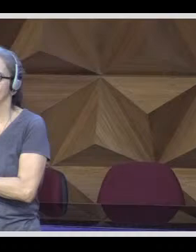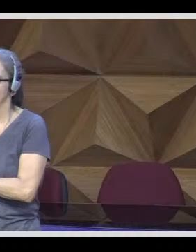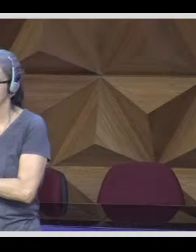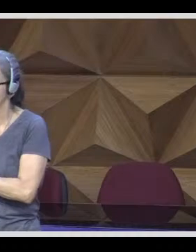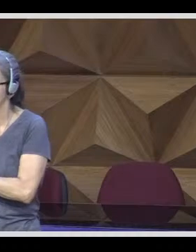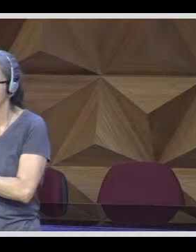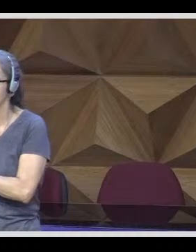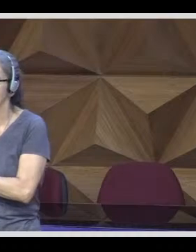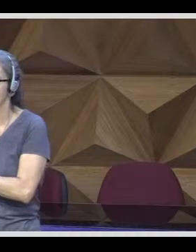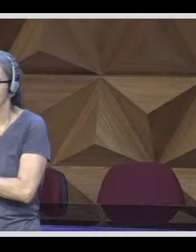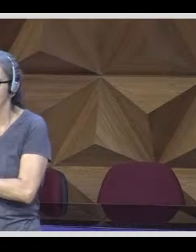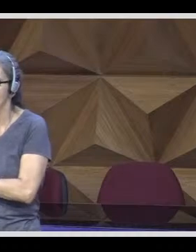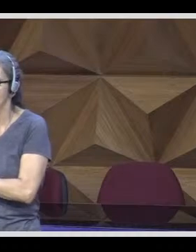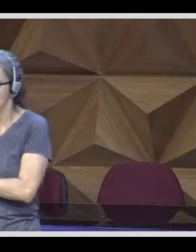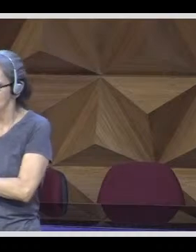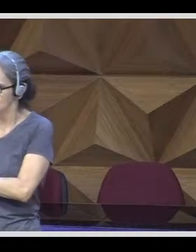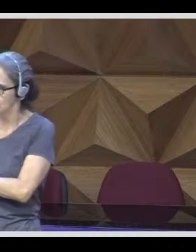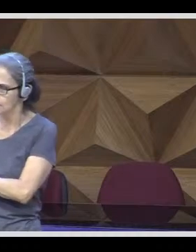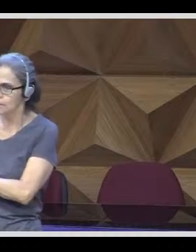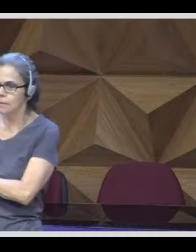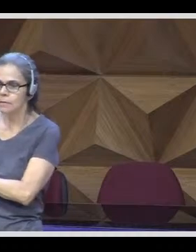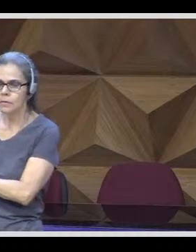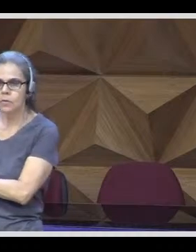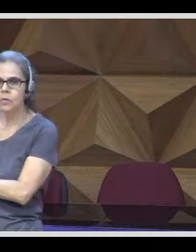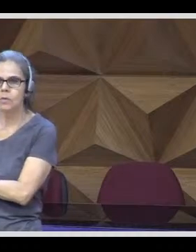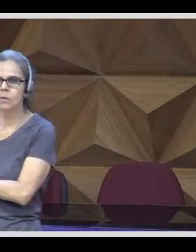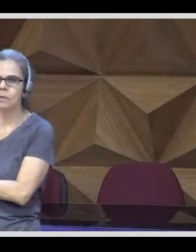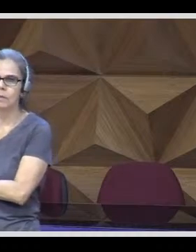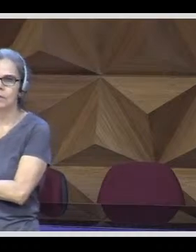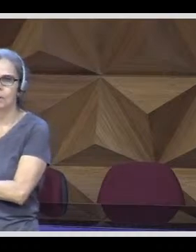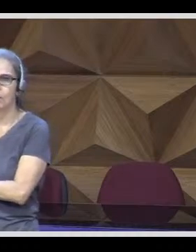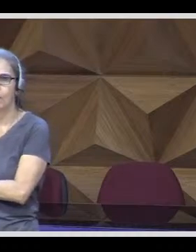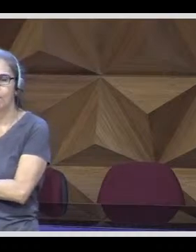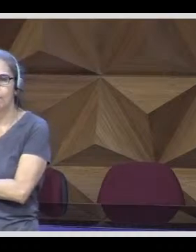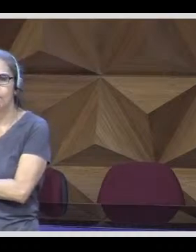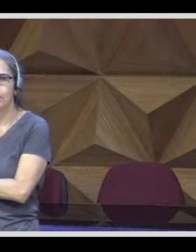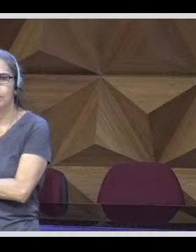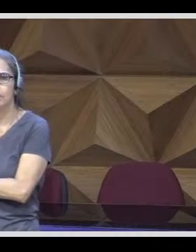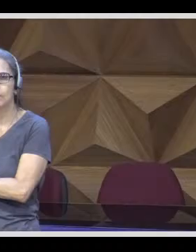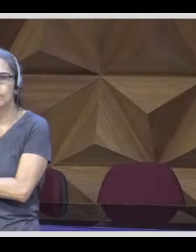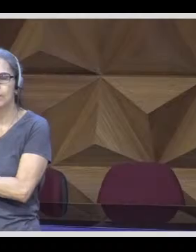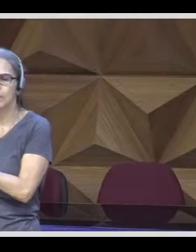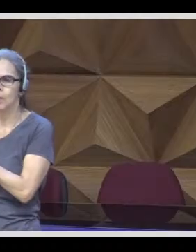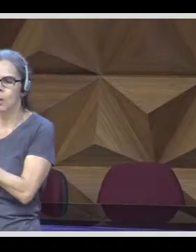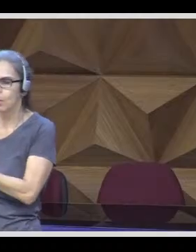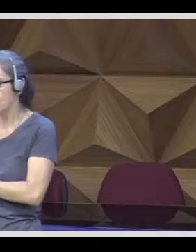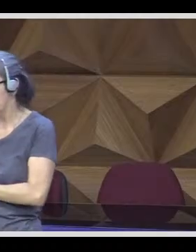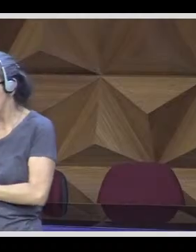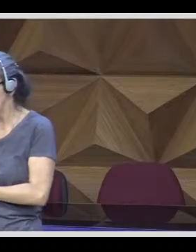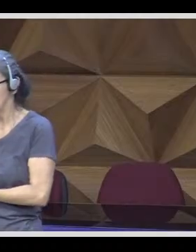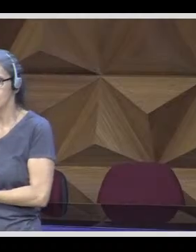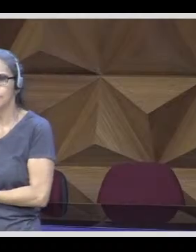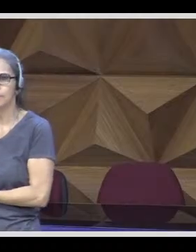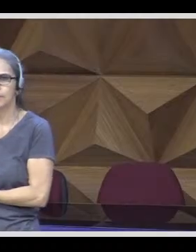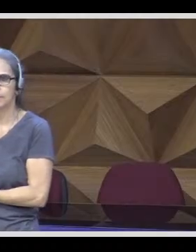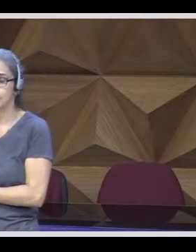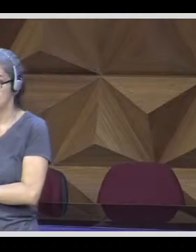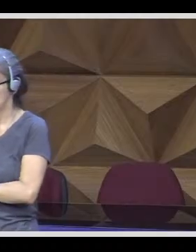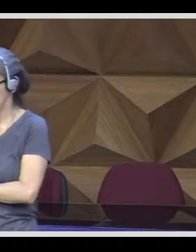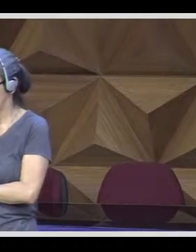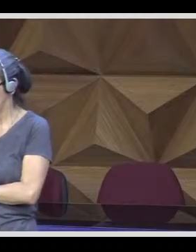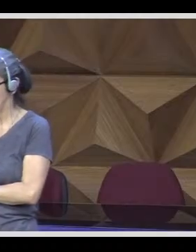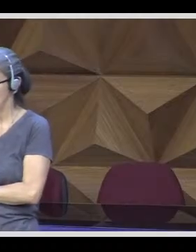as a driving force for me to participate. Meaning that if I see that someone whom I trust, whom influences